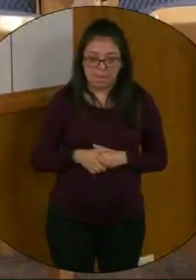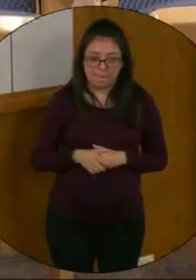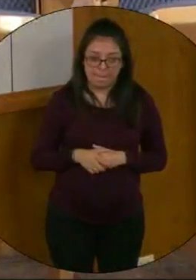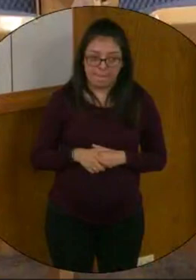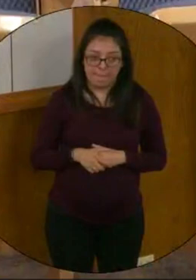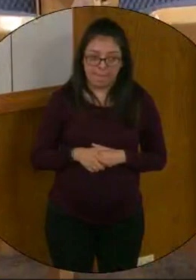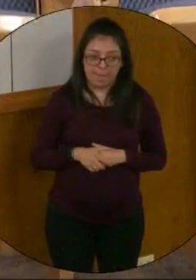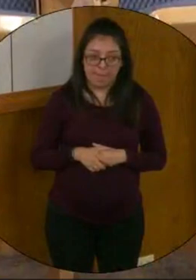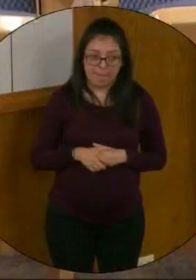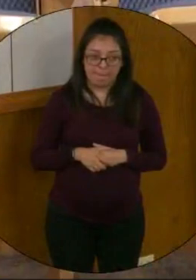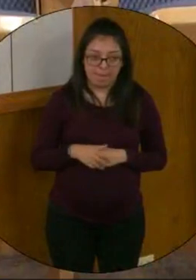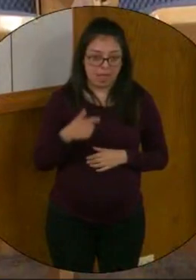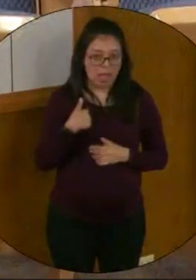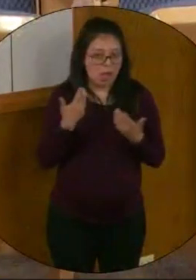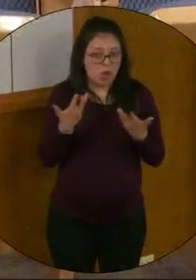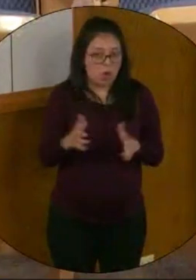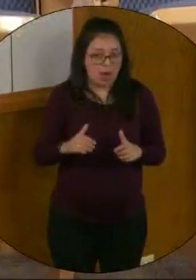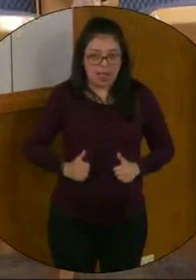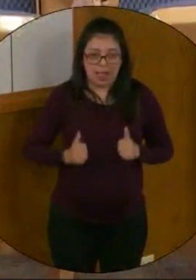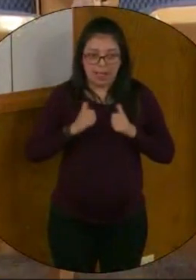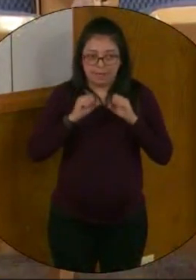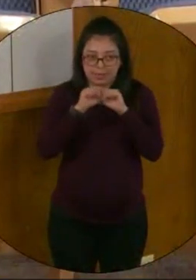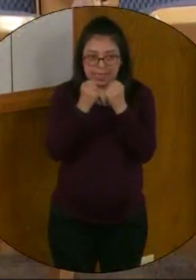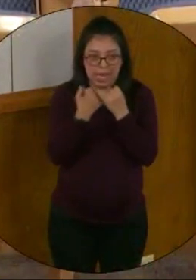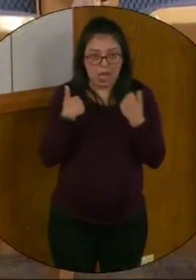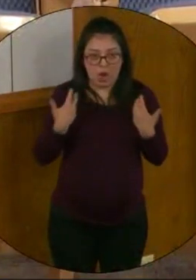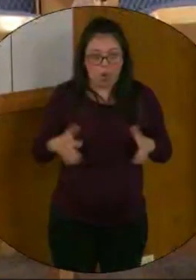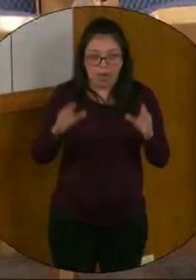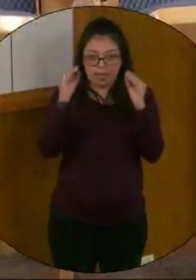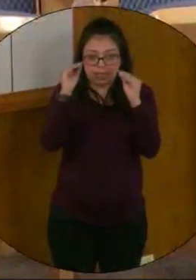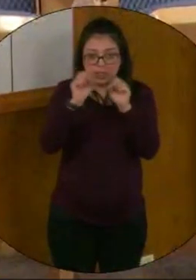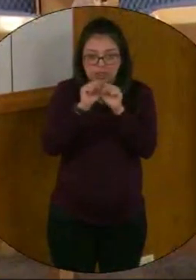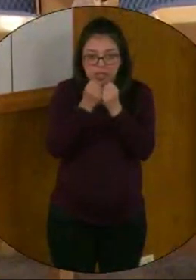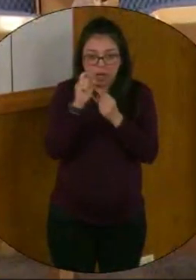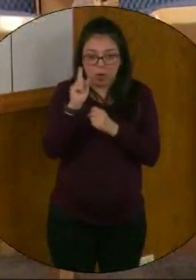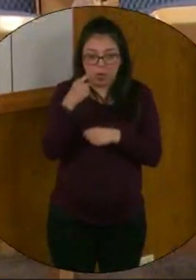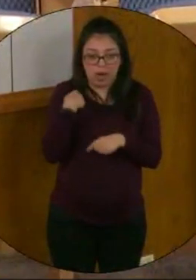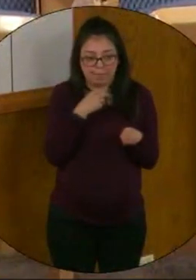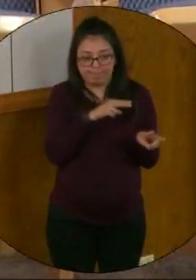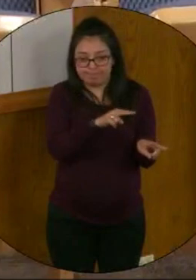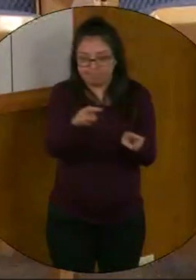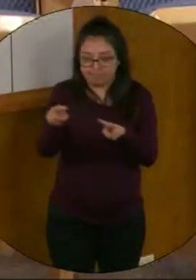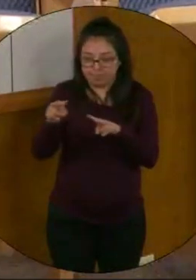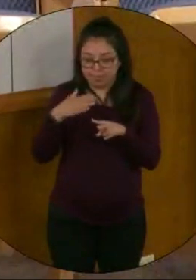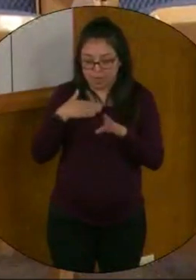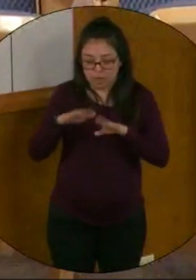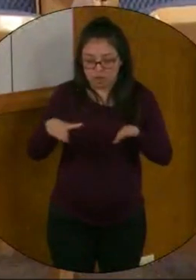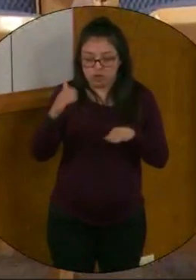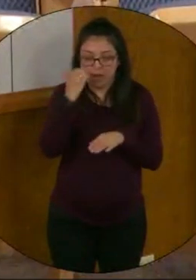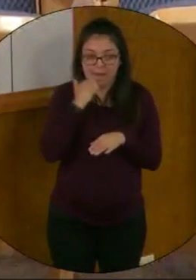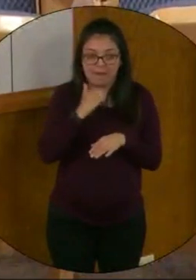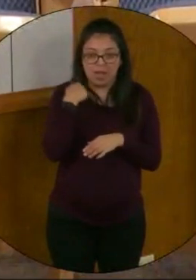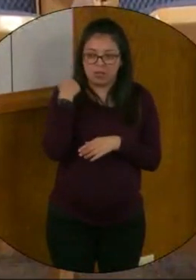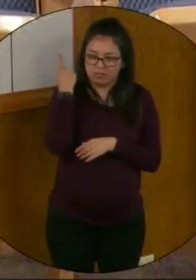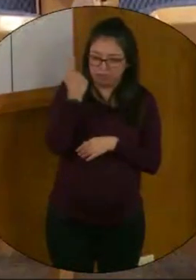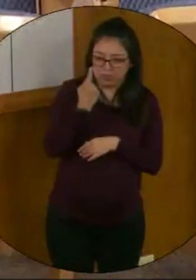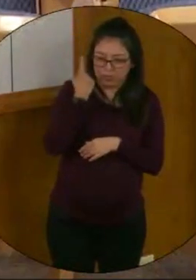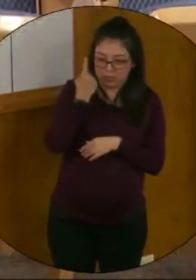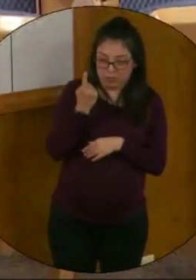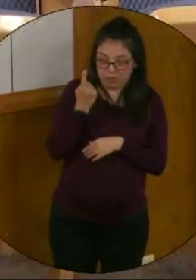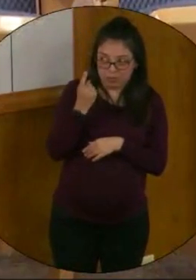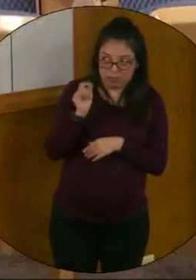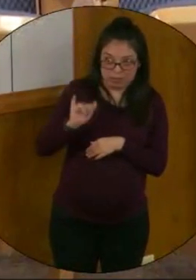I don't want to live in a society, I don't want to teach in a society where I look at my kids every day and wonder if that's the